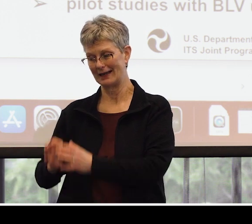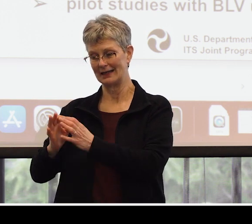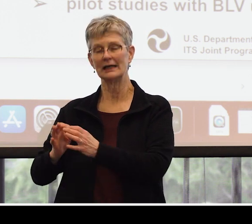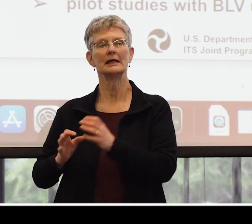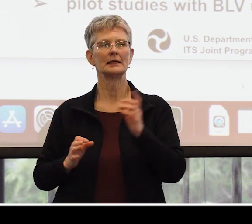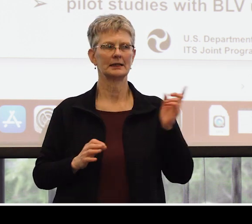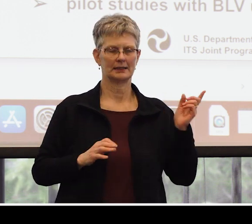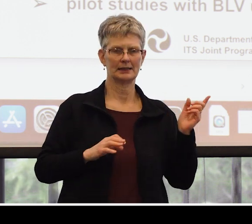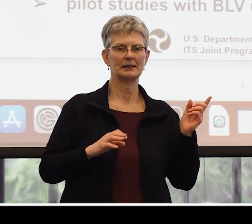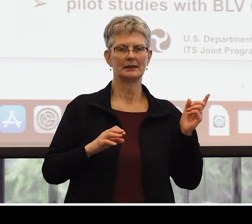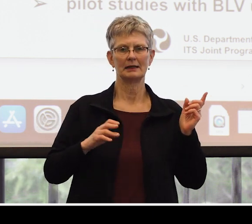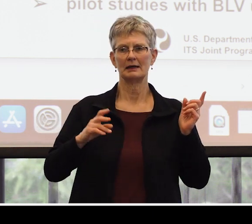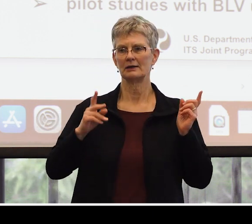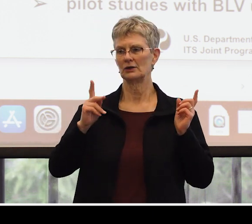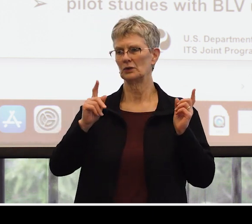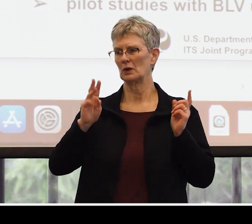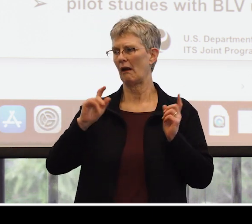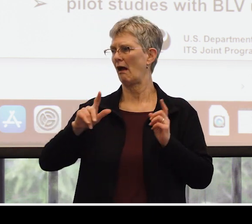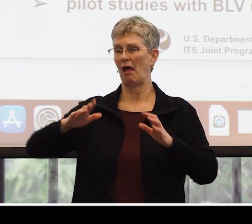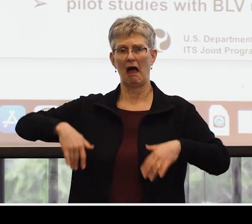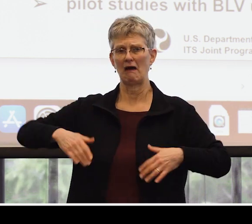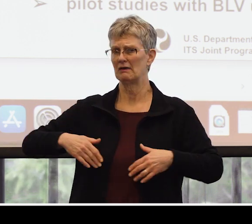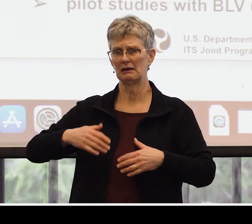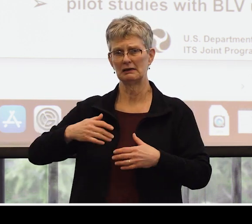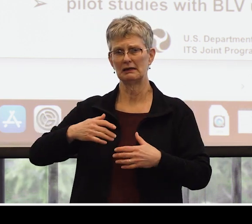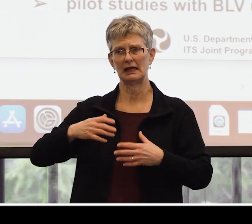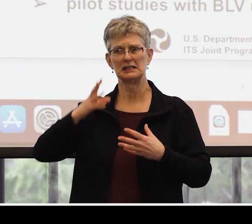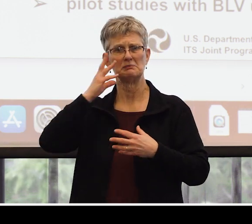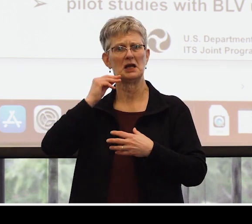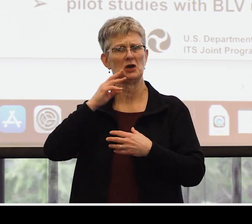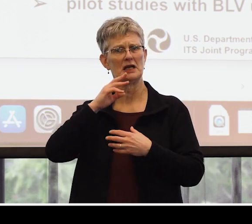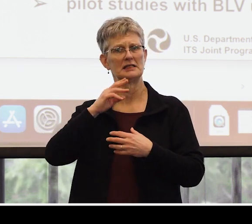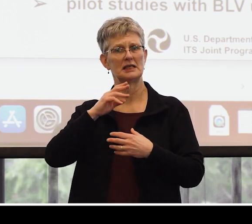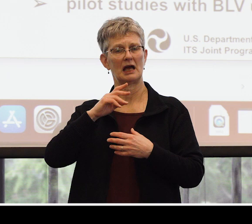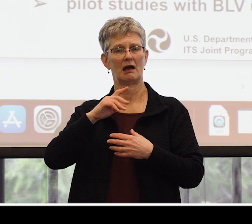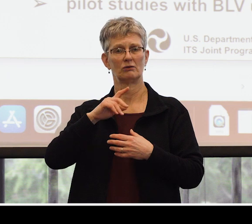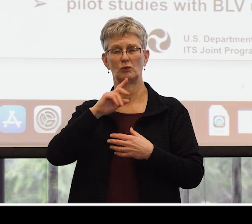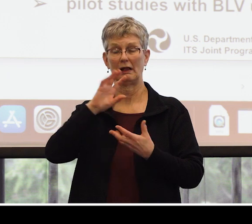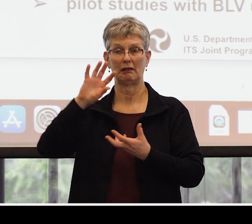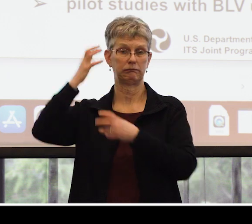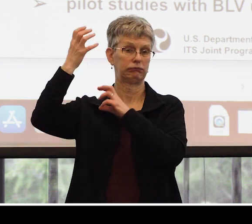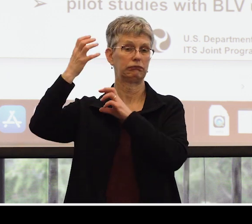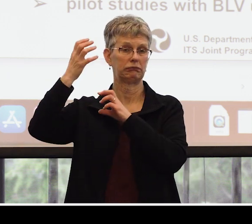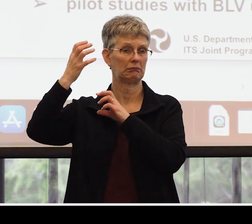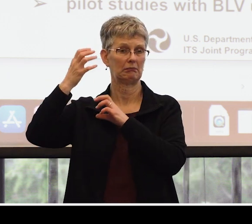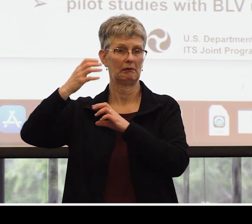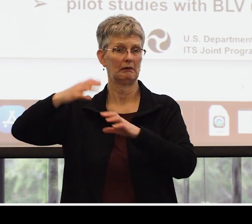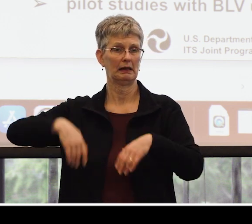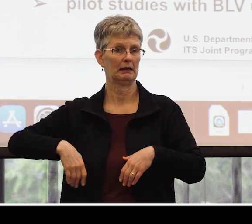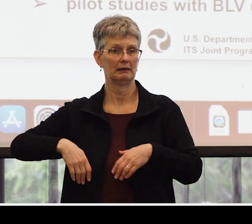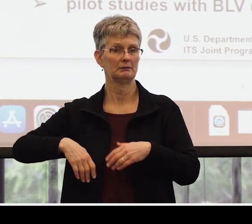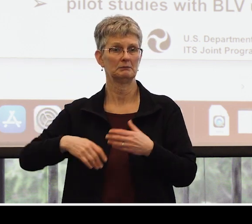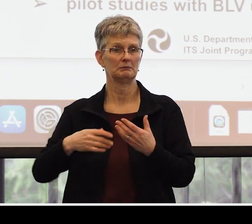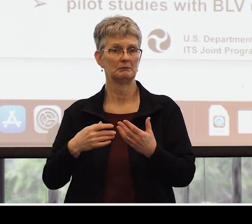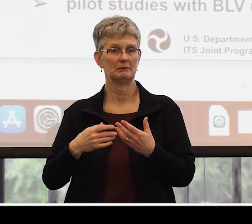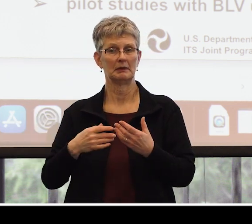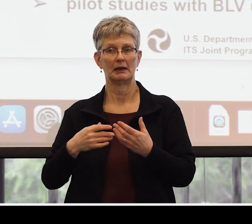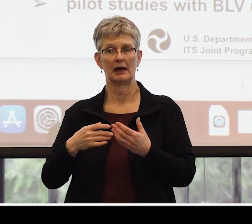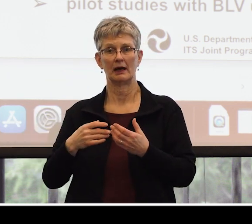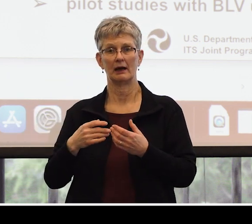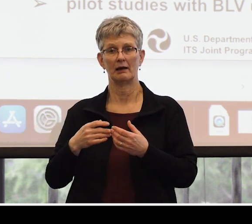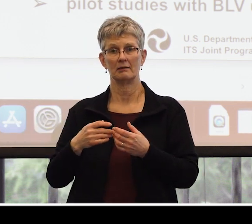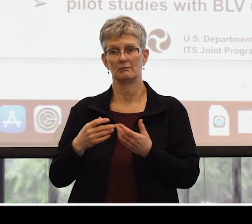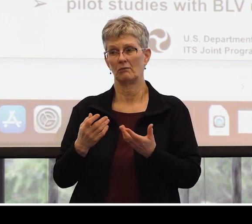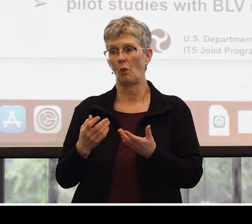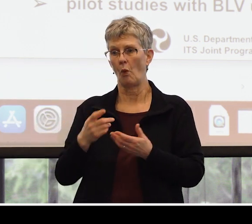where I find that this doesn't exist or something on those lines. So